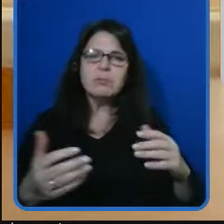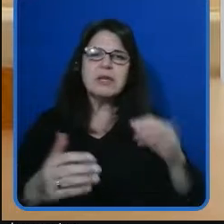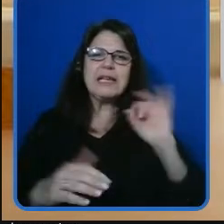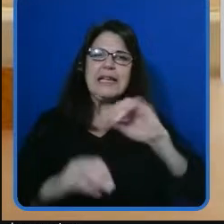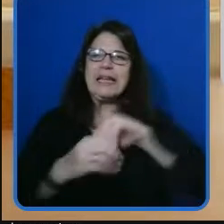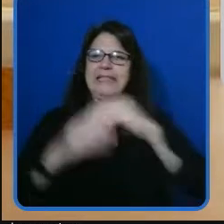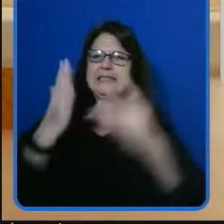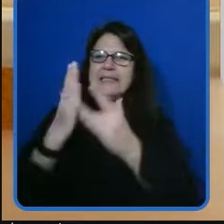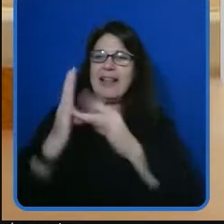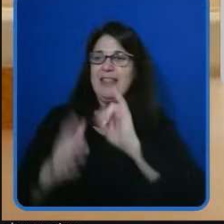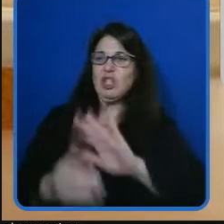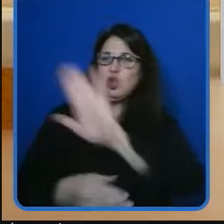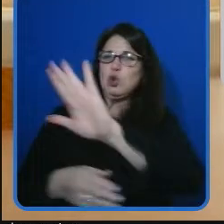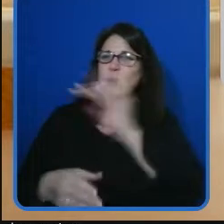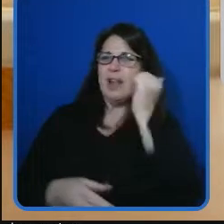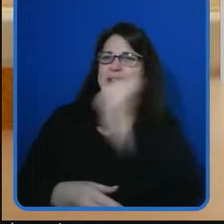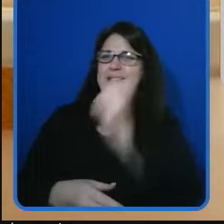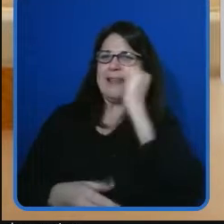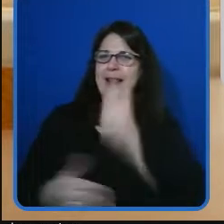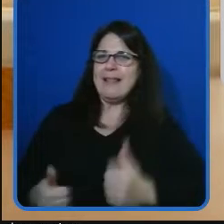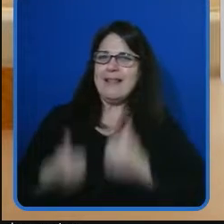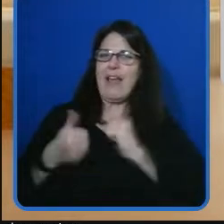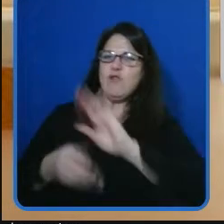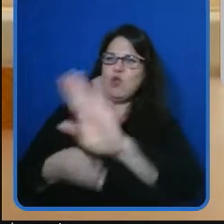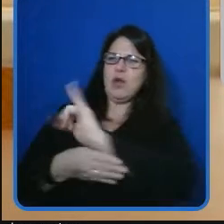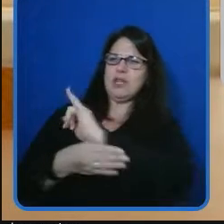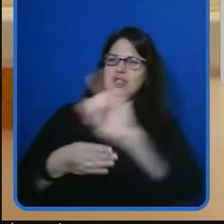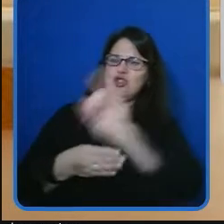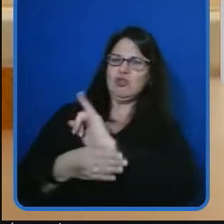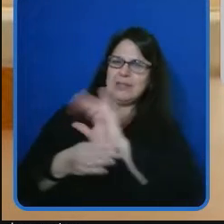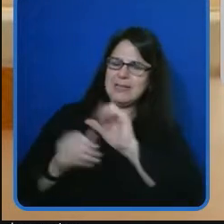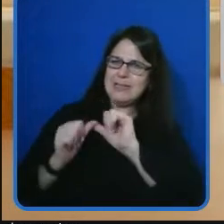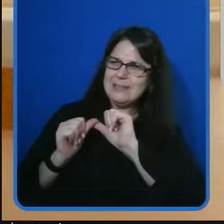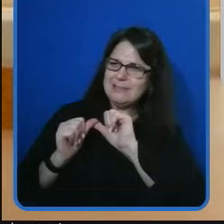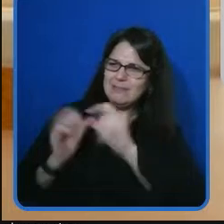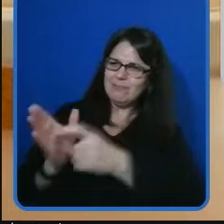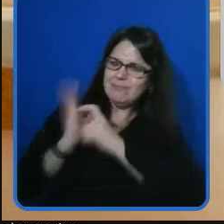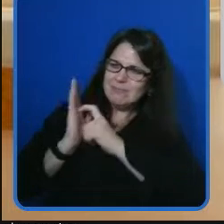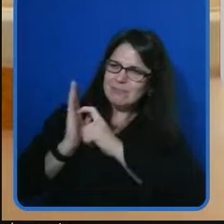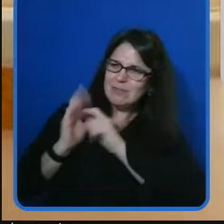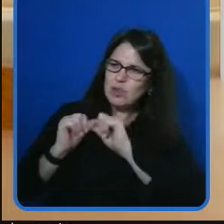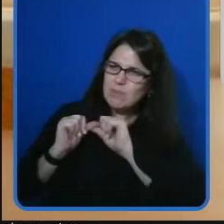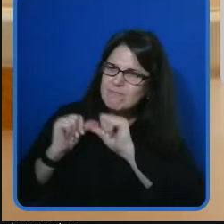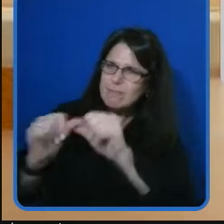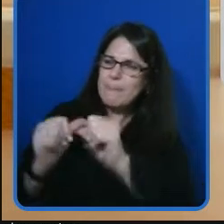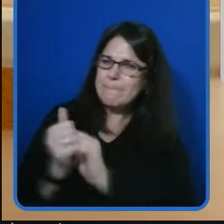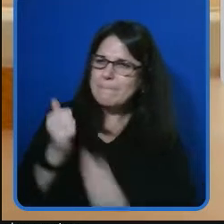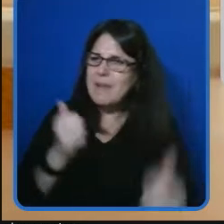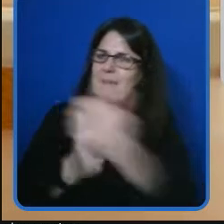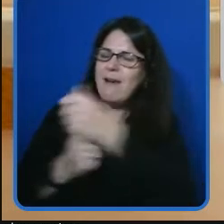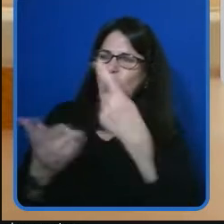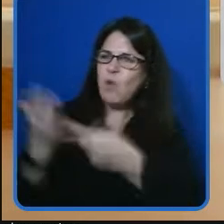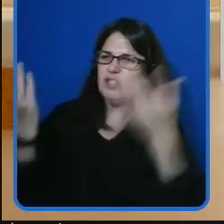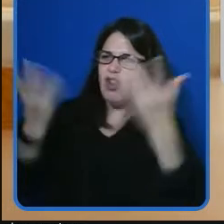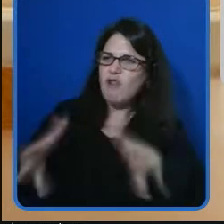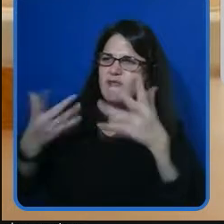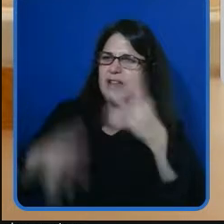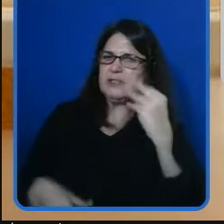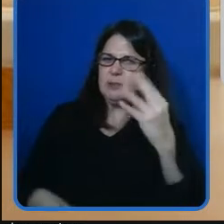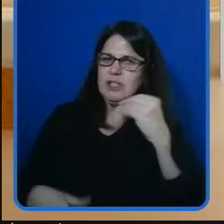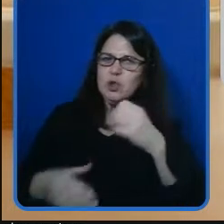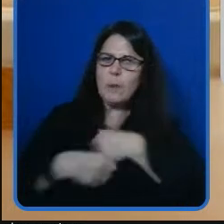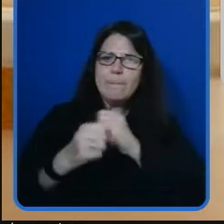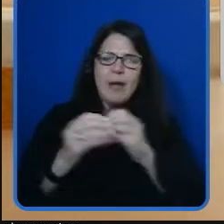daily life. Your industry demands pushing beyond what's been done before, creating new possibilities for how